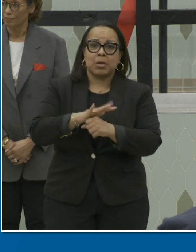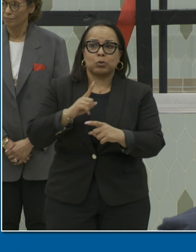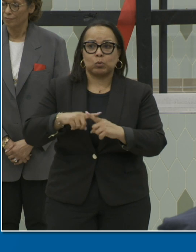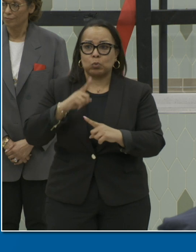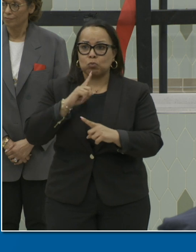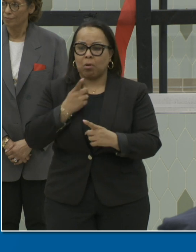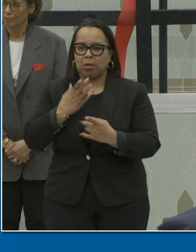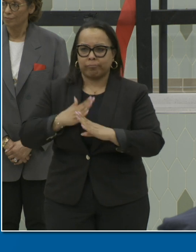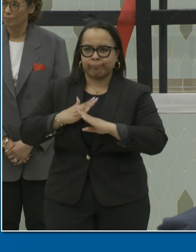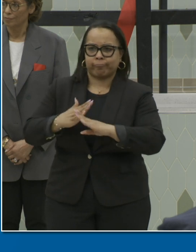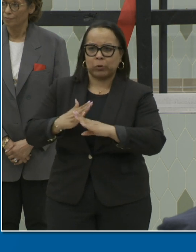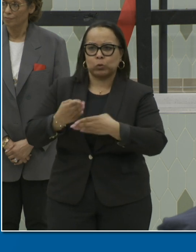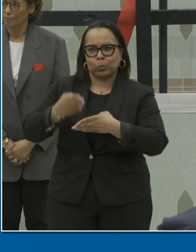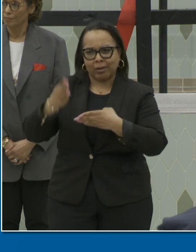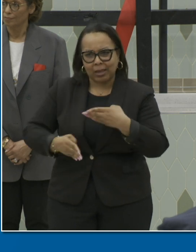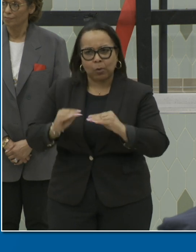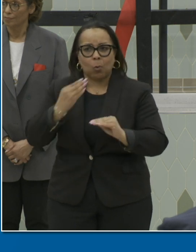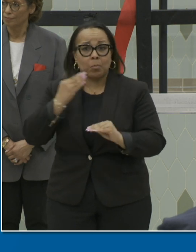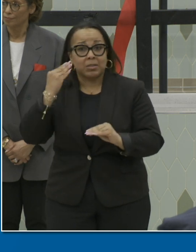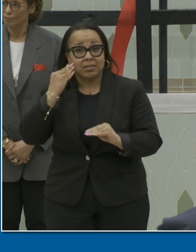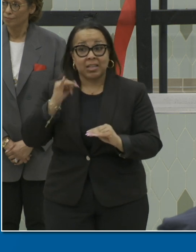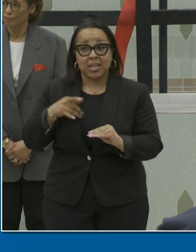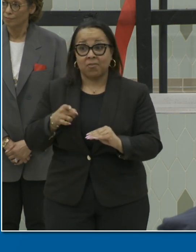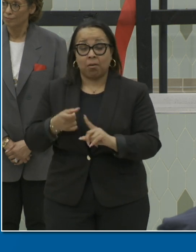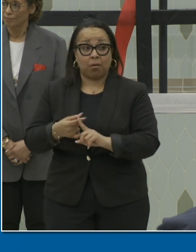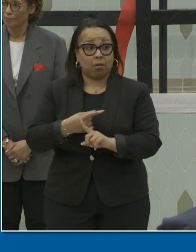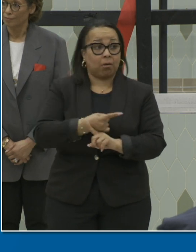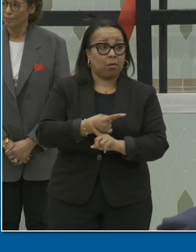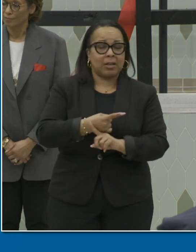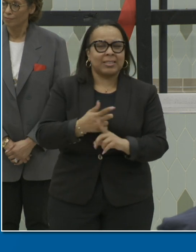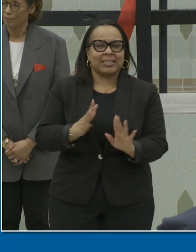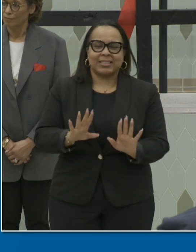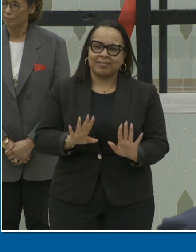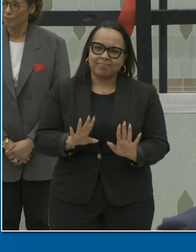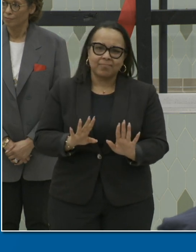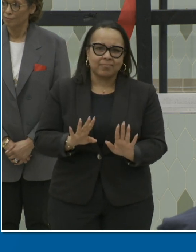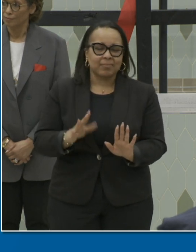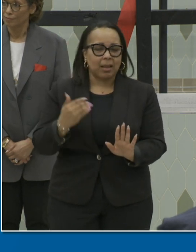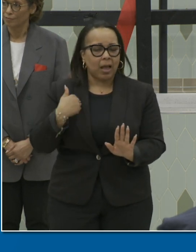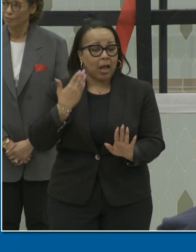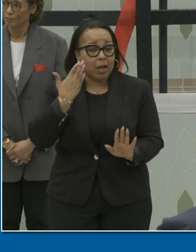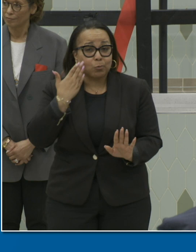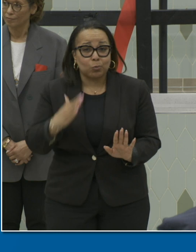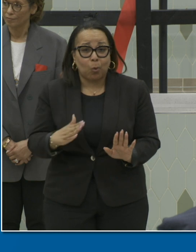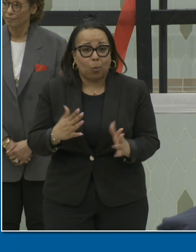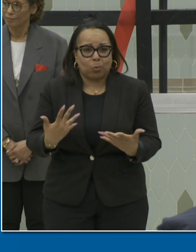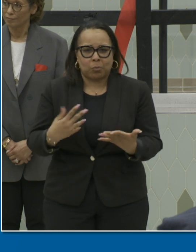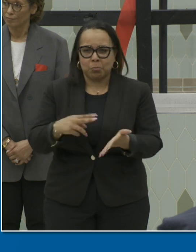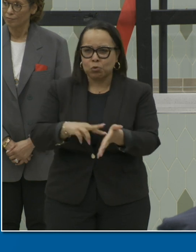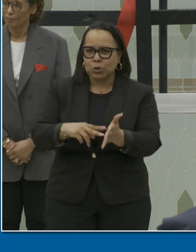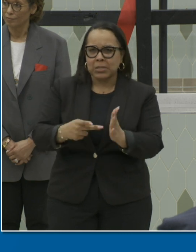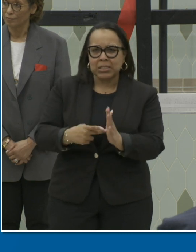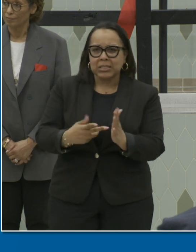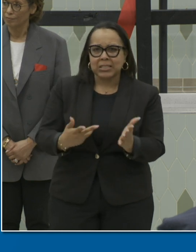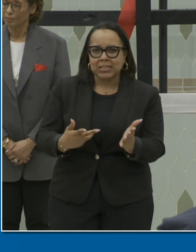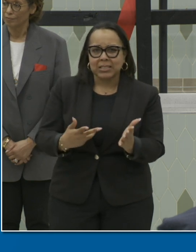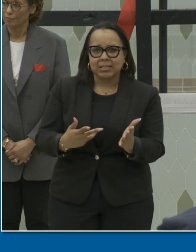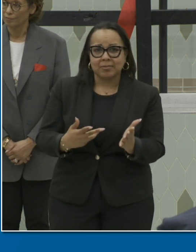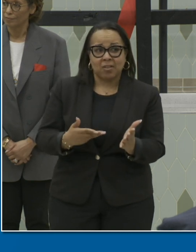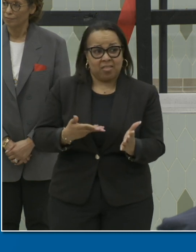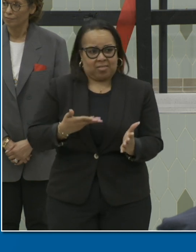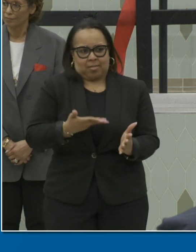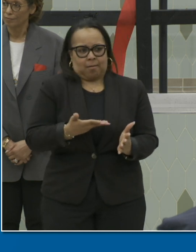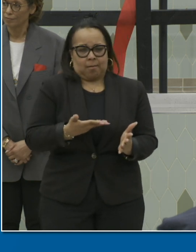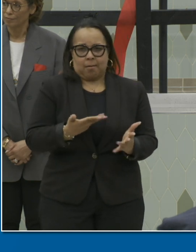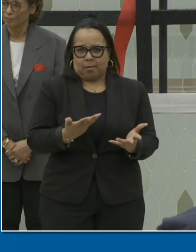to preventing any homelessness. Anything short of that, then I don't know what purpose they